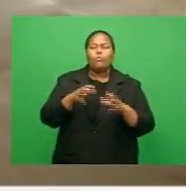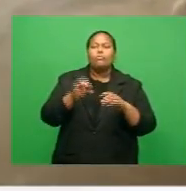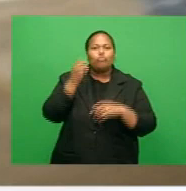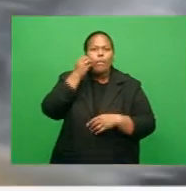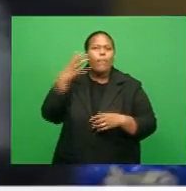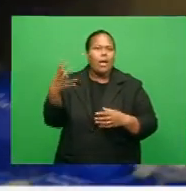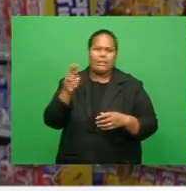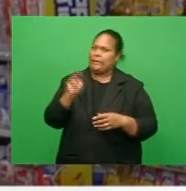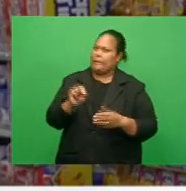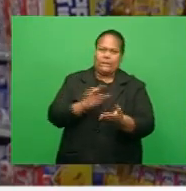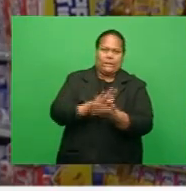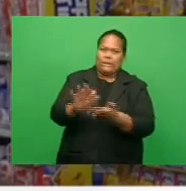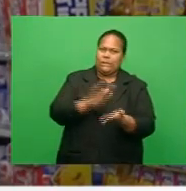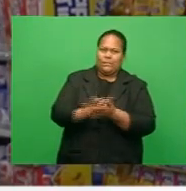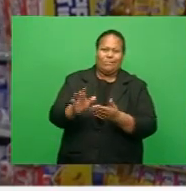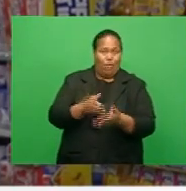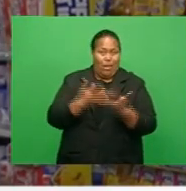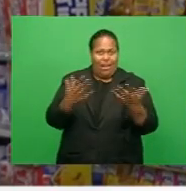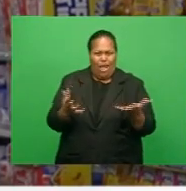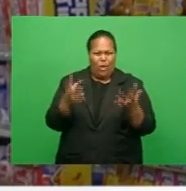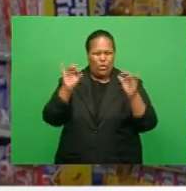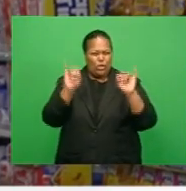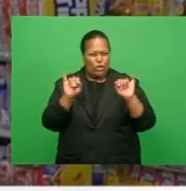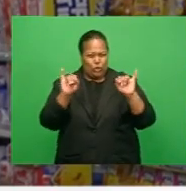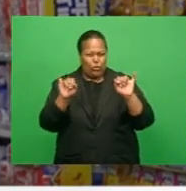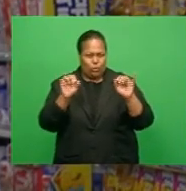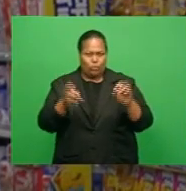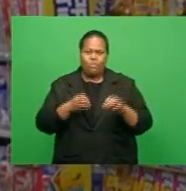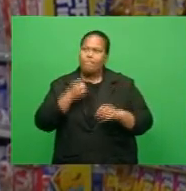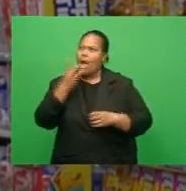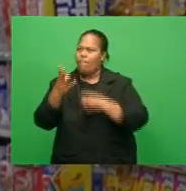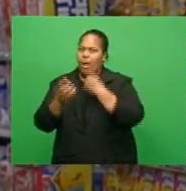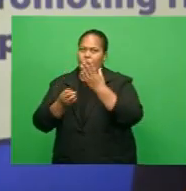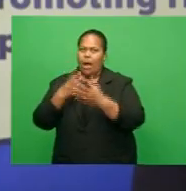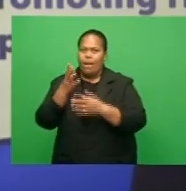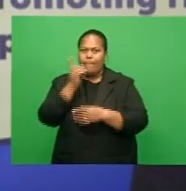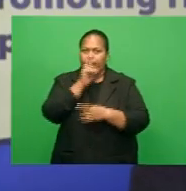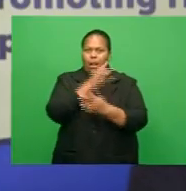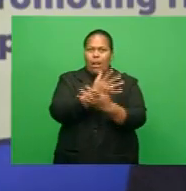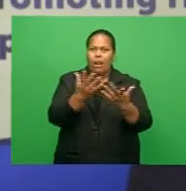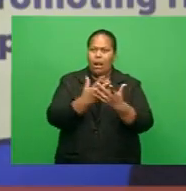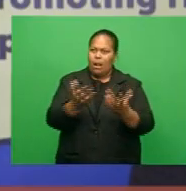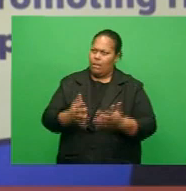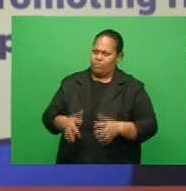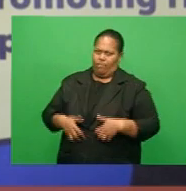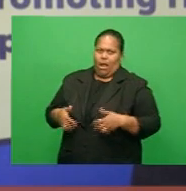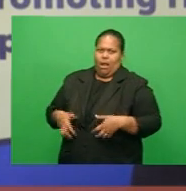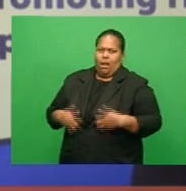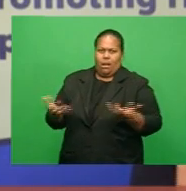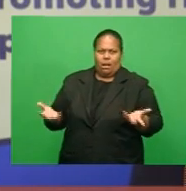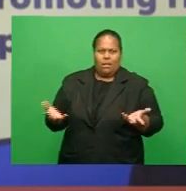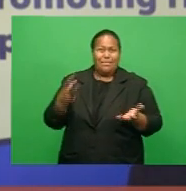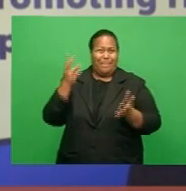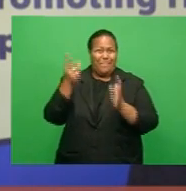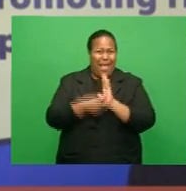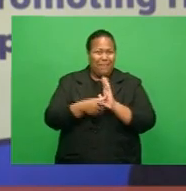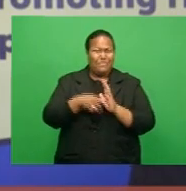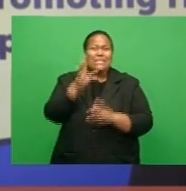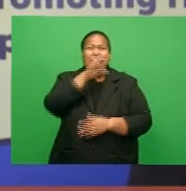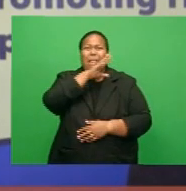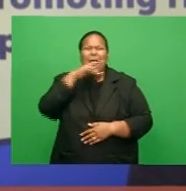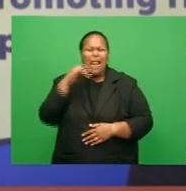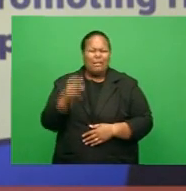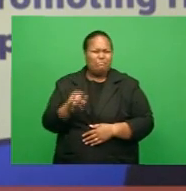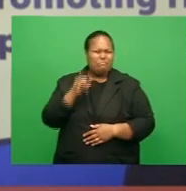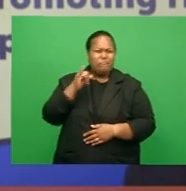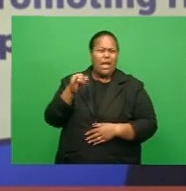serious concerns have been raised on the issue by some members of the public. Stenchy smell of the meat area,